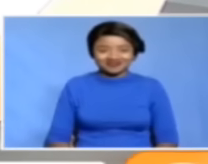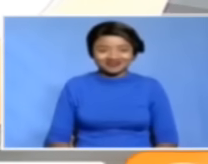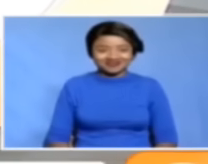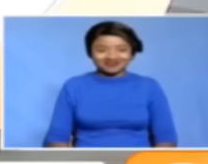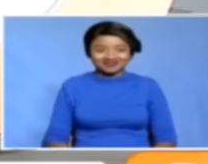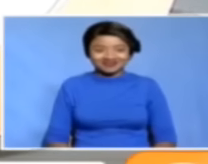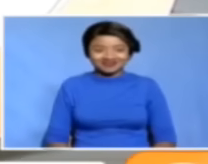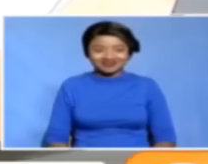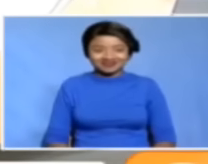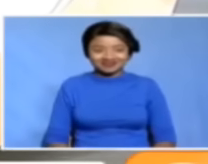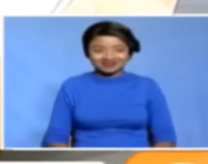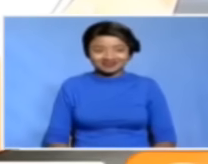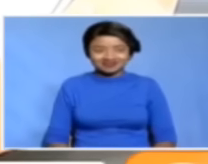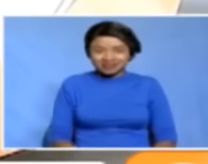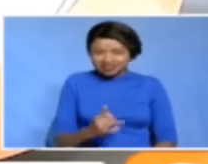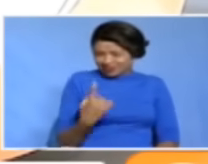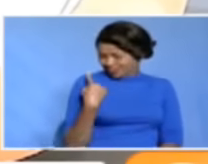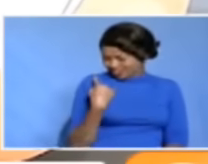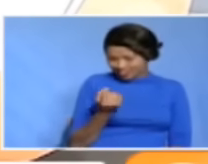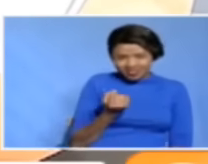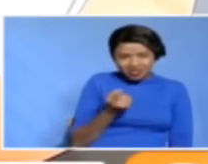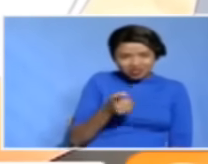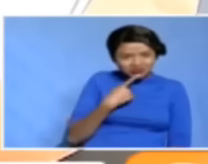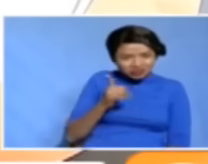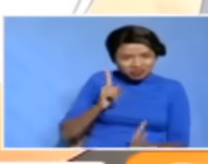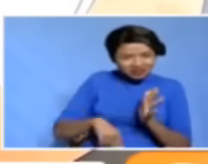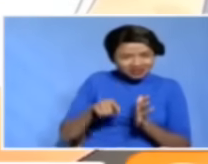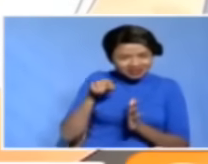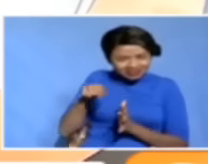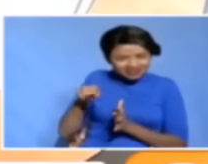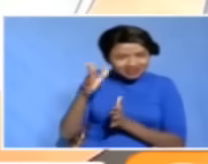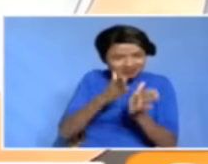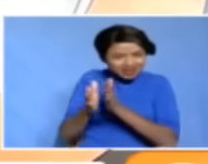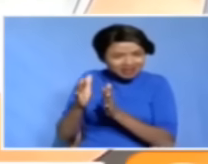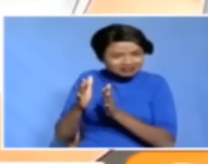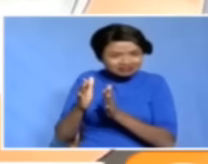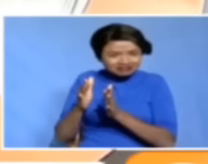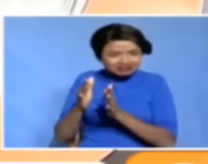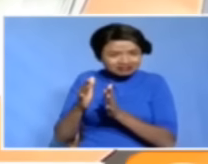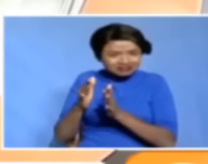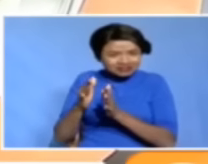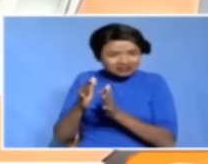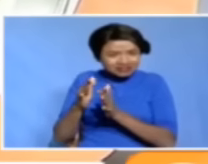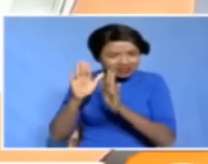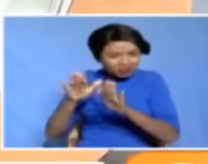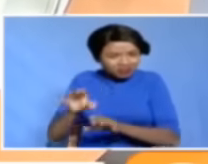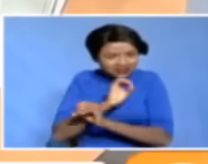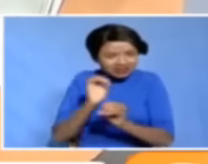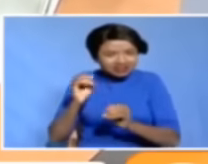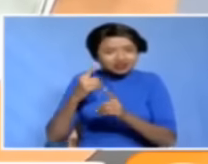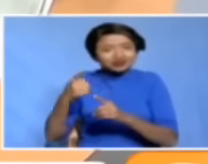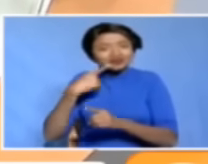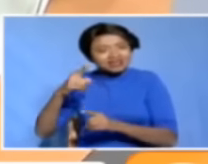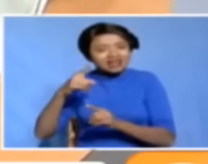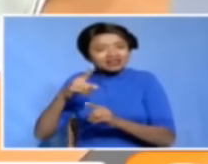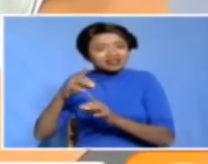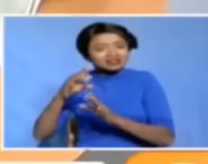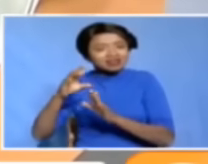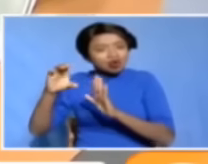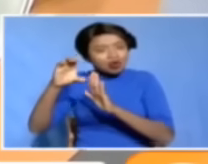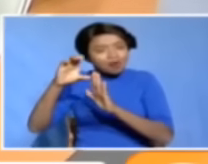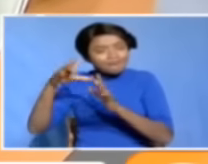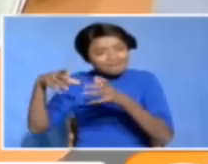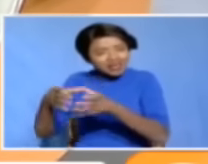And just moments ago, you told me those things don't matter anymore. It's the party constitution that will be followed. You're telling me again the Jubilee plan